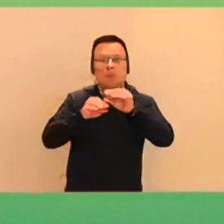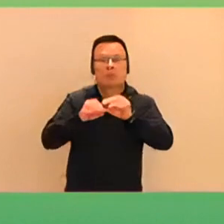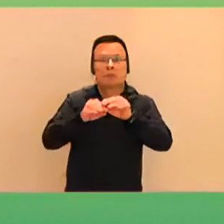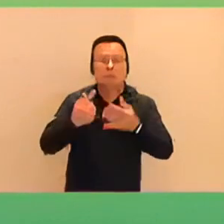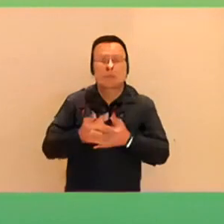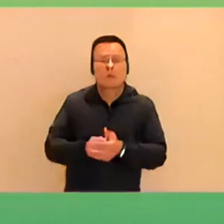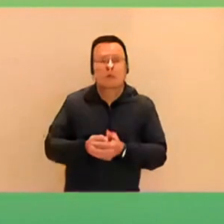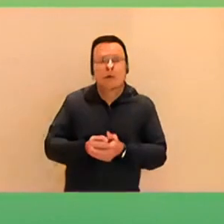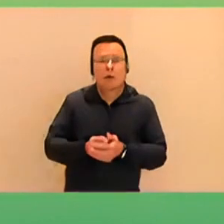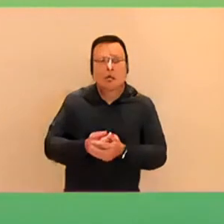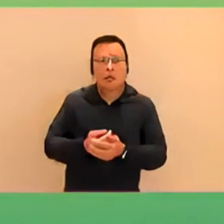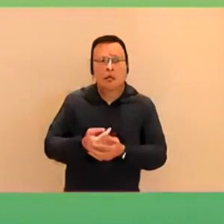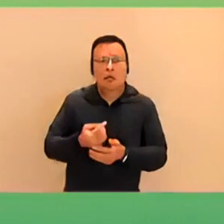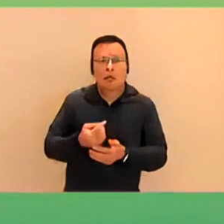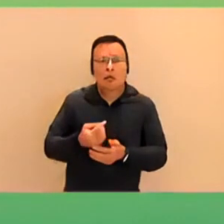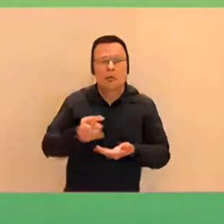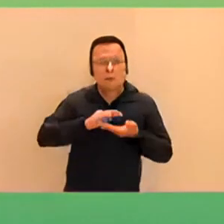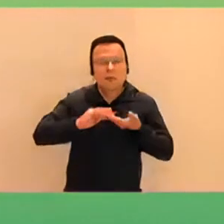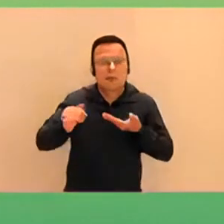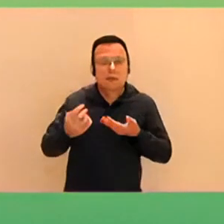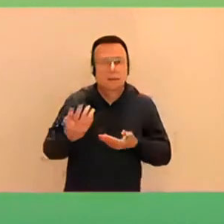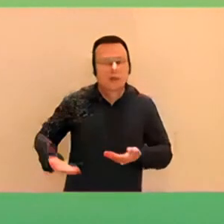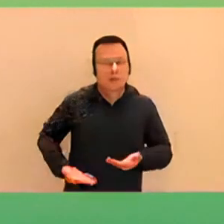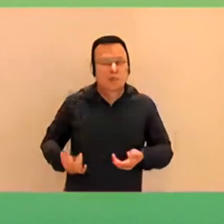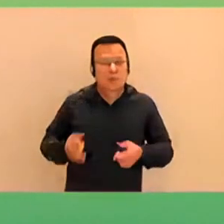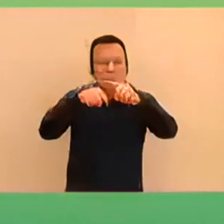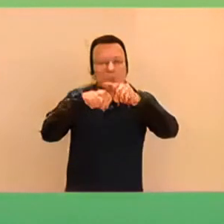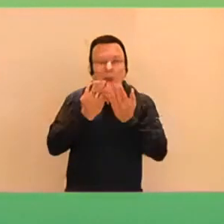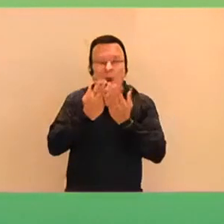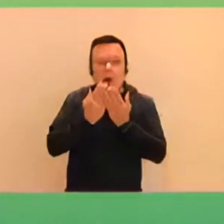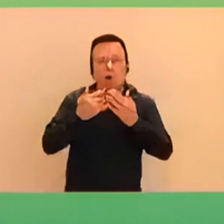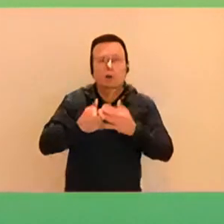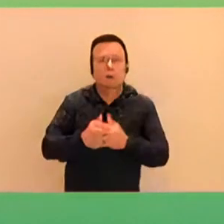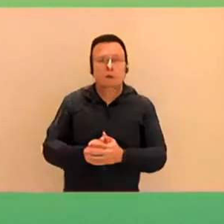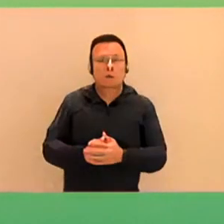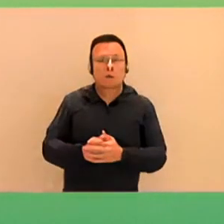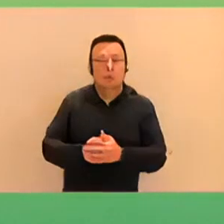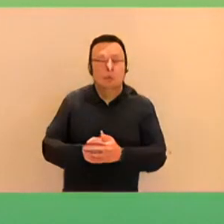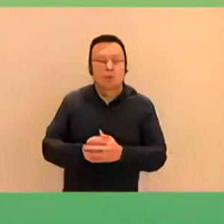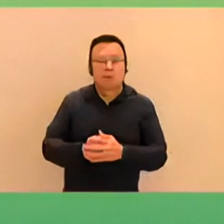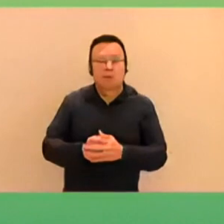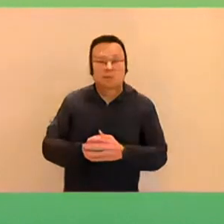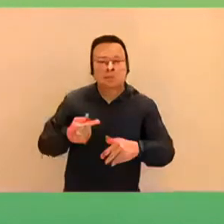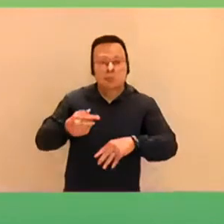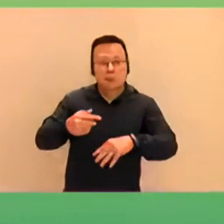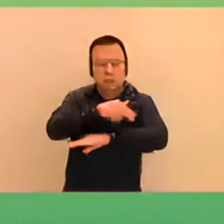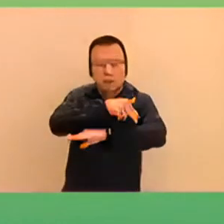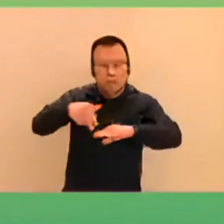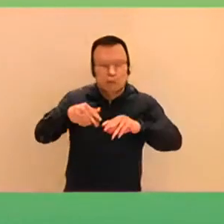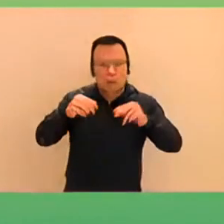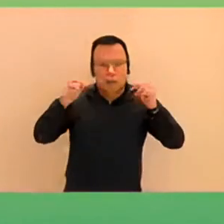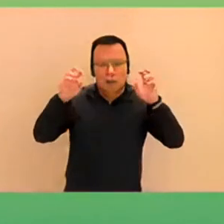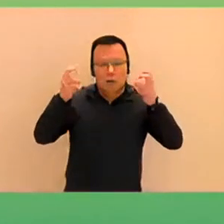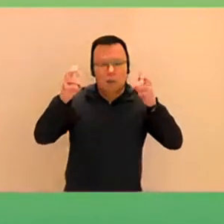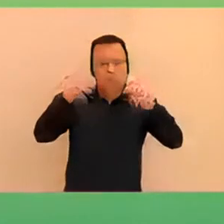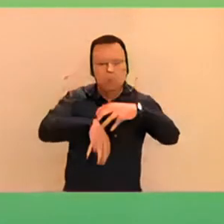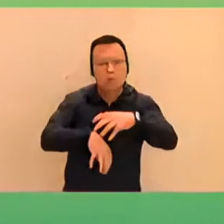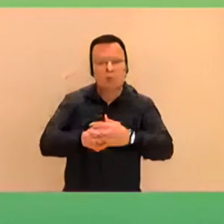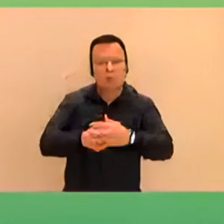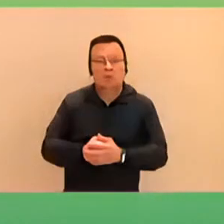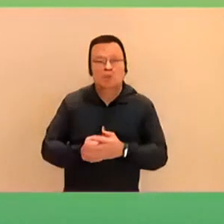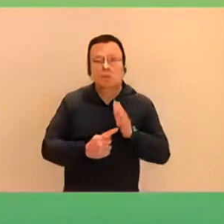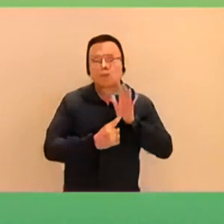It's a China-Italian cooperation project to try to demonstrate the new and advanced